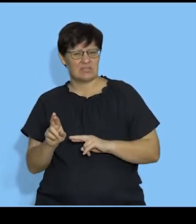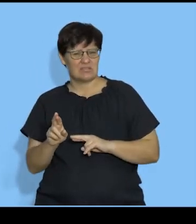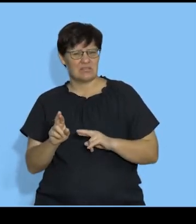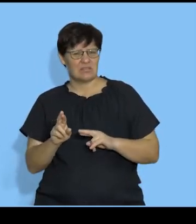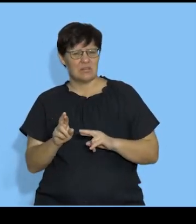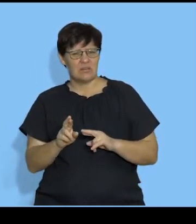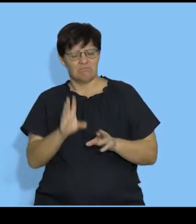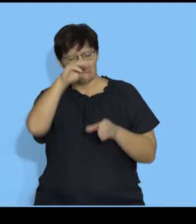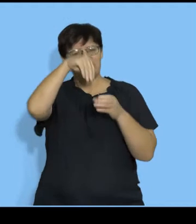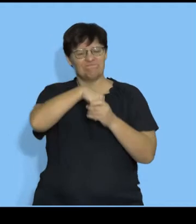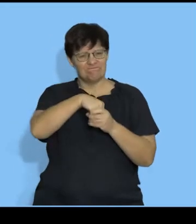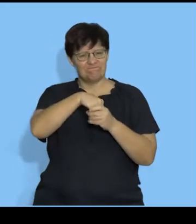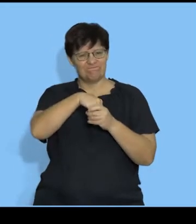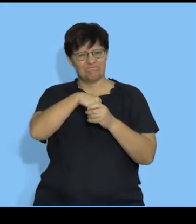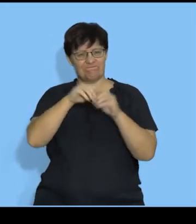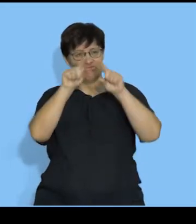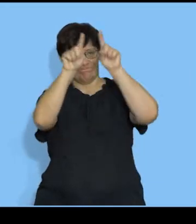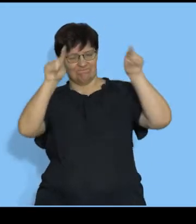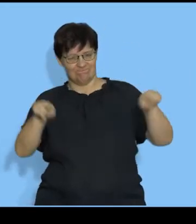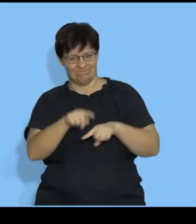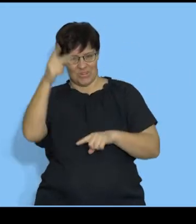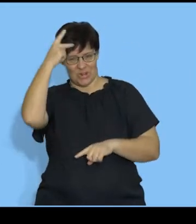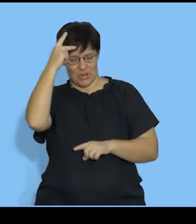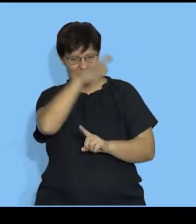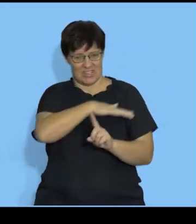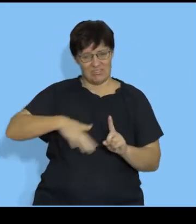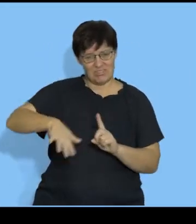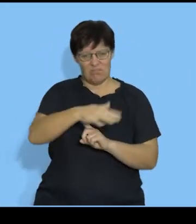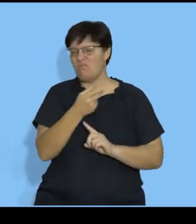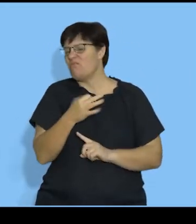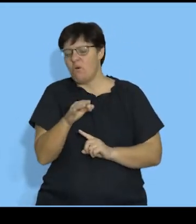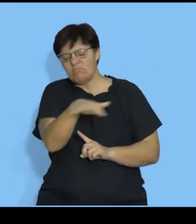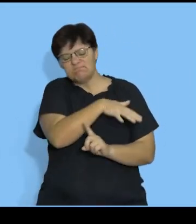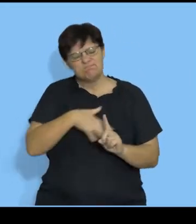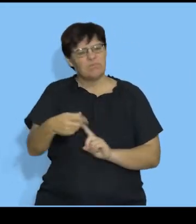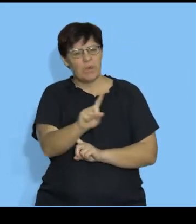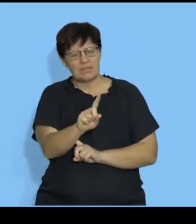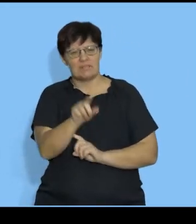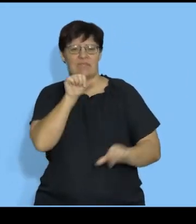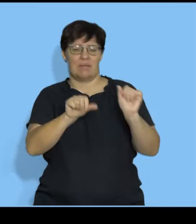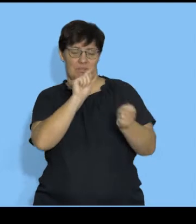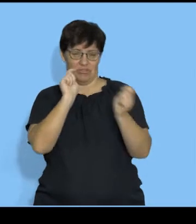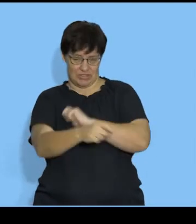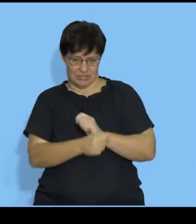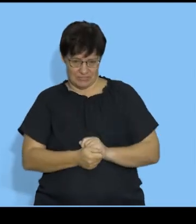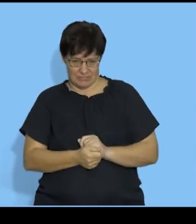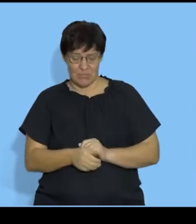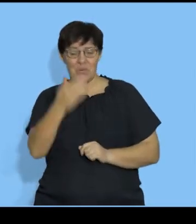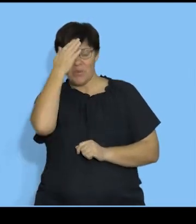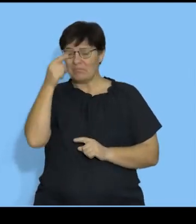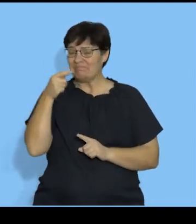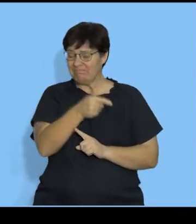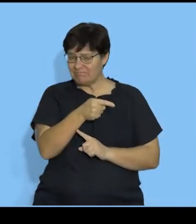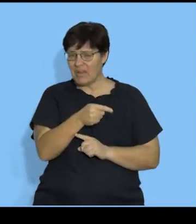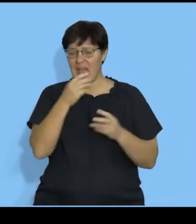fall within the greater, knowledge area of chemical change. By now, we know that redox reactions consist of